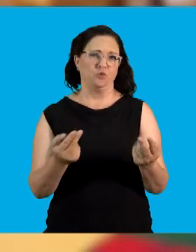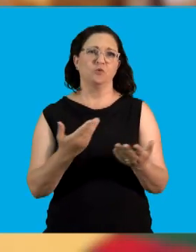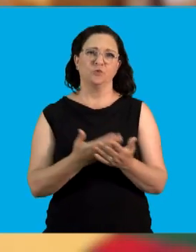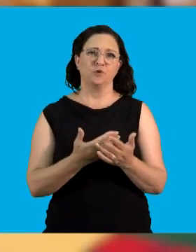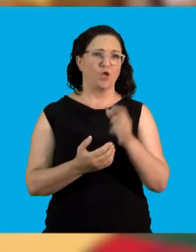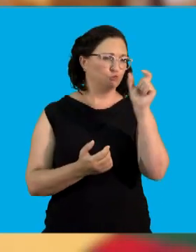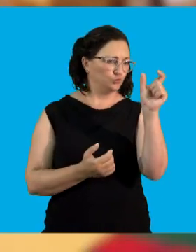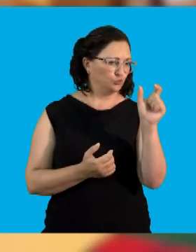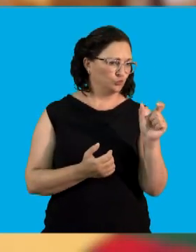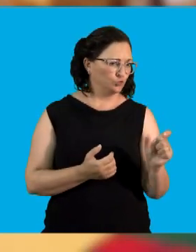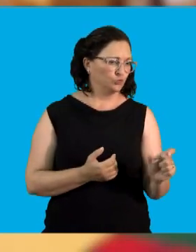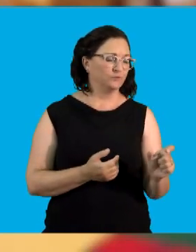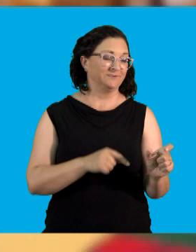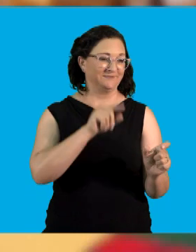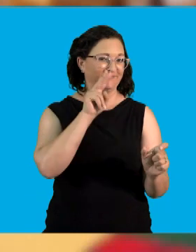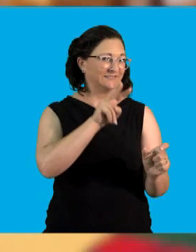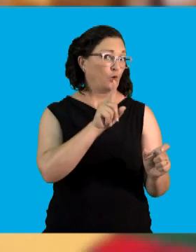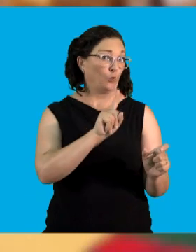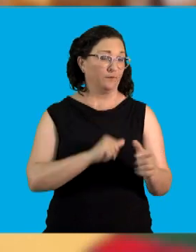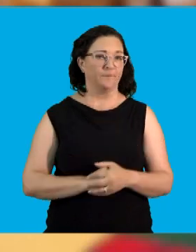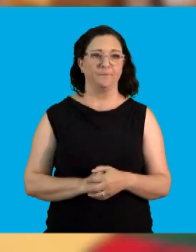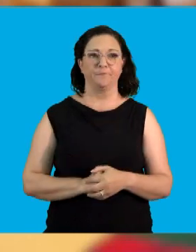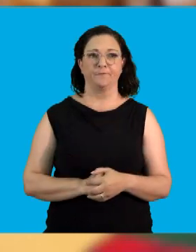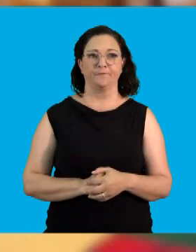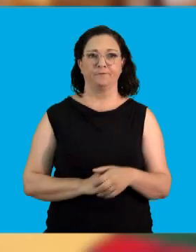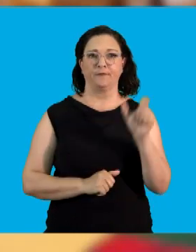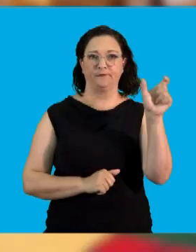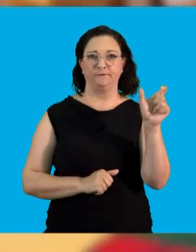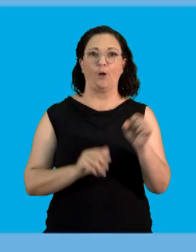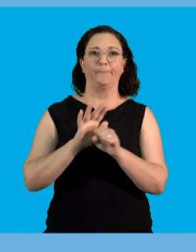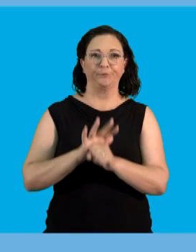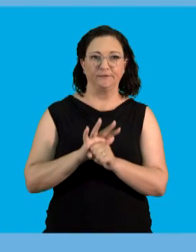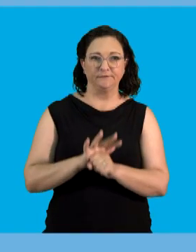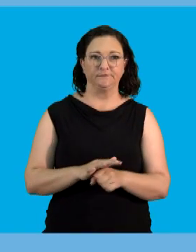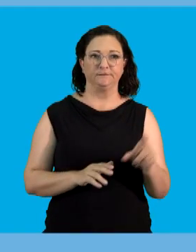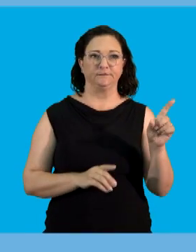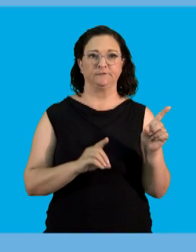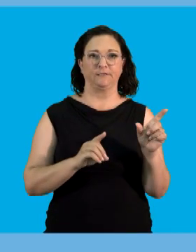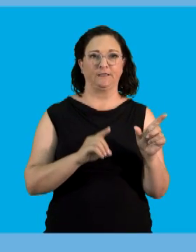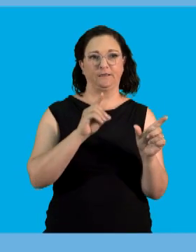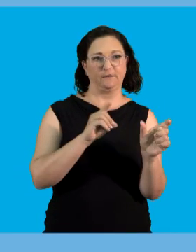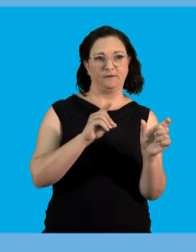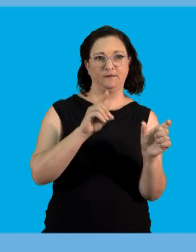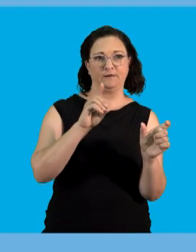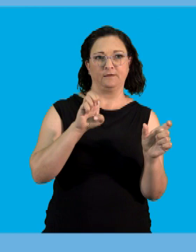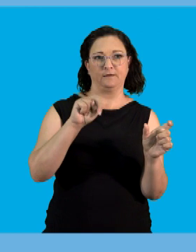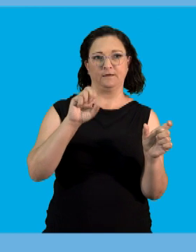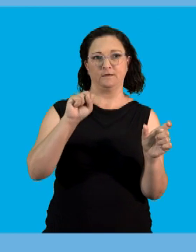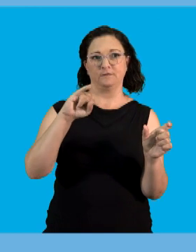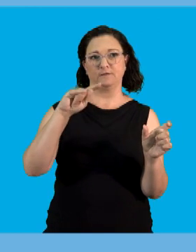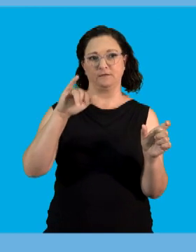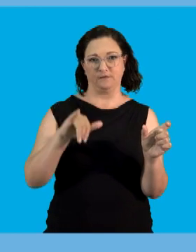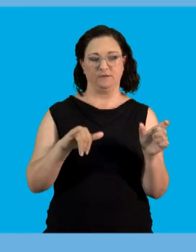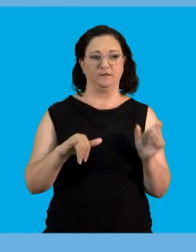you, you just need to recap these words, and if they are new to you, this is what they mean. So we're going to be using words such as pressure, density,